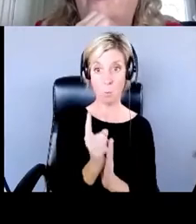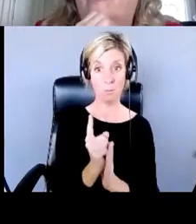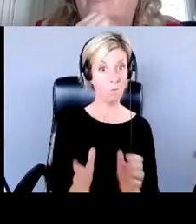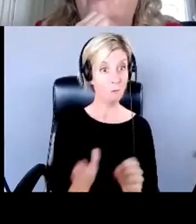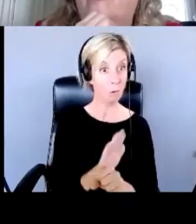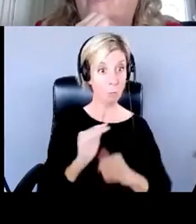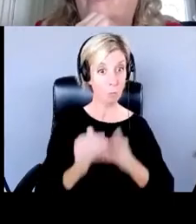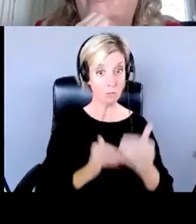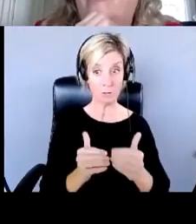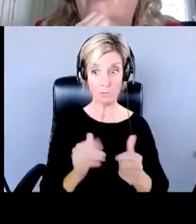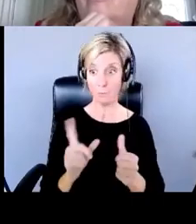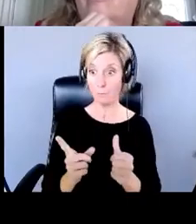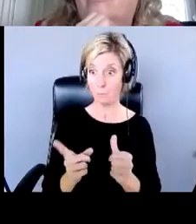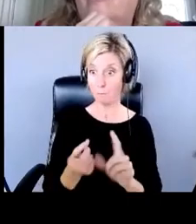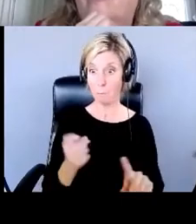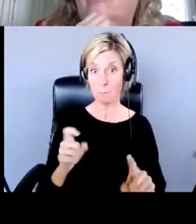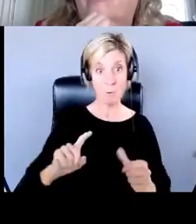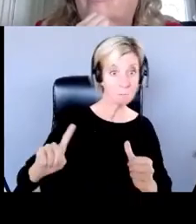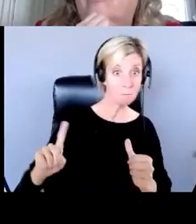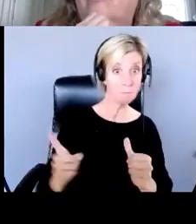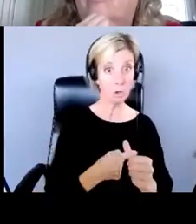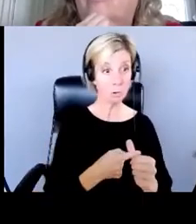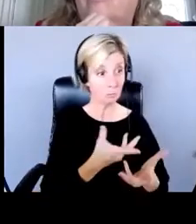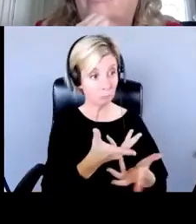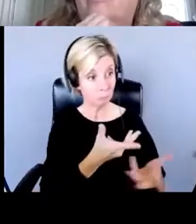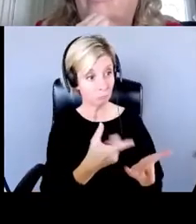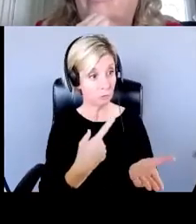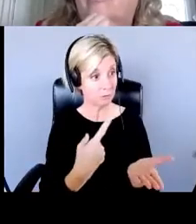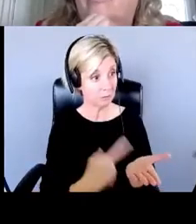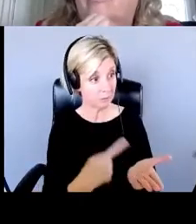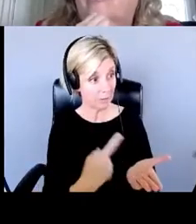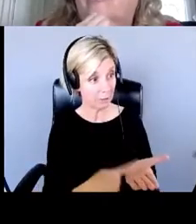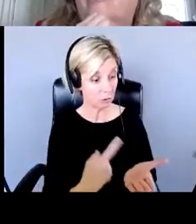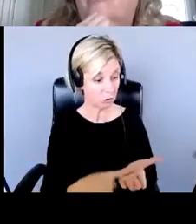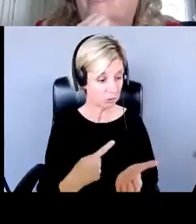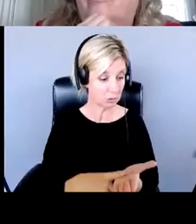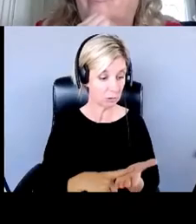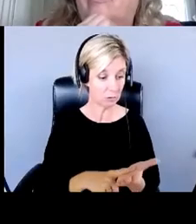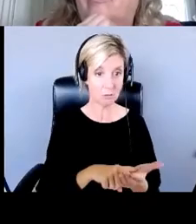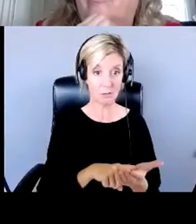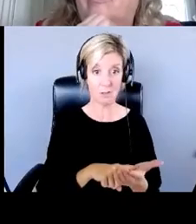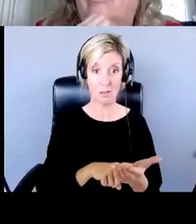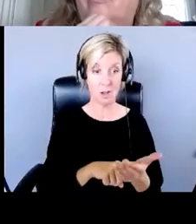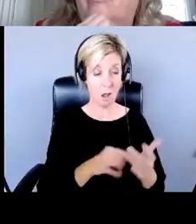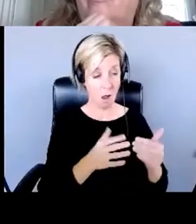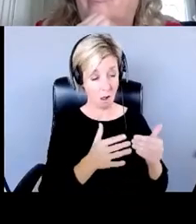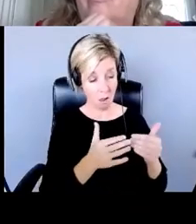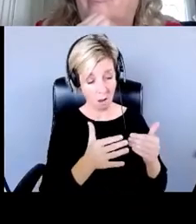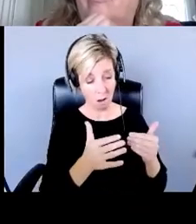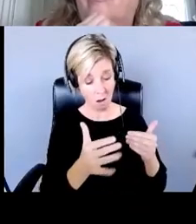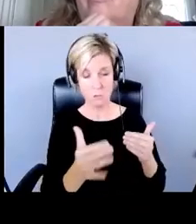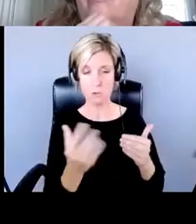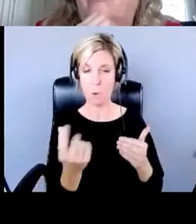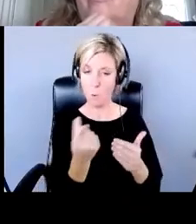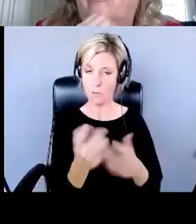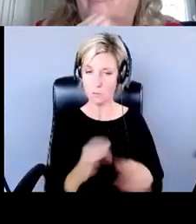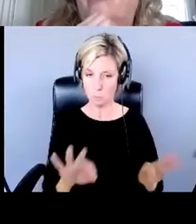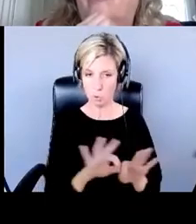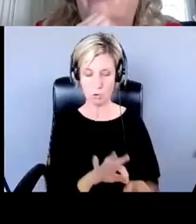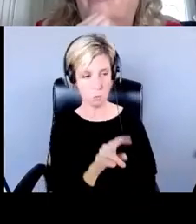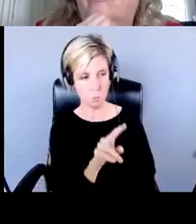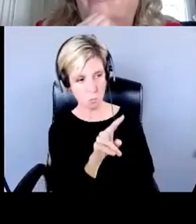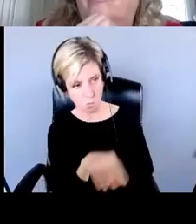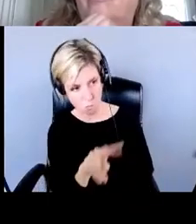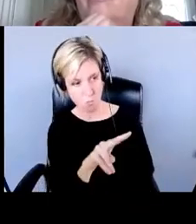conversation to the very end, is watching, observing, looking all of the time, listening for the words,